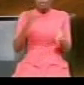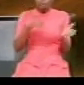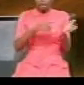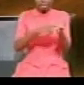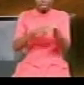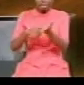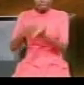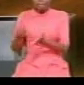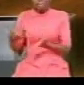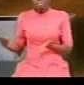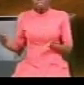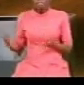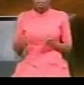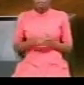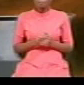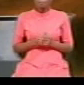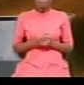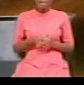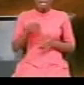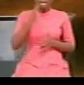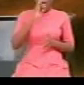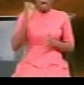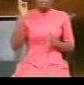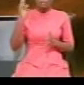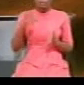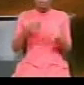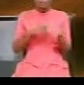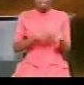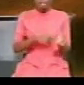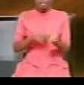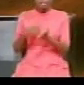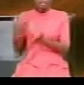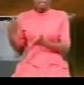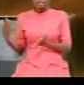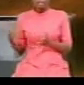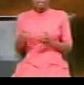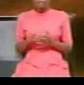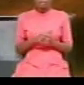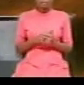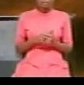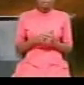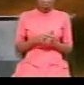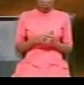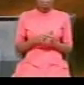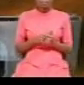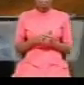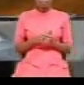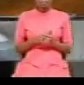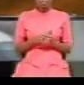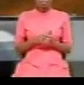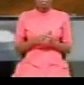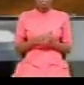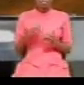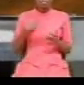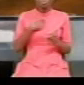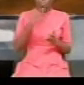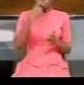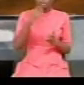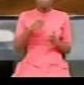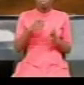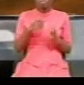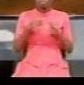of these things. Ye are witnesses of these things. We must continue to reach